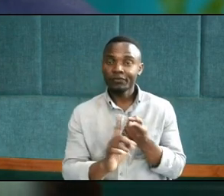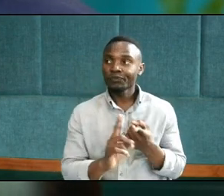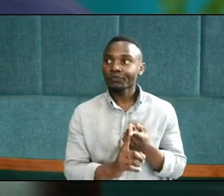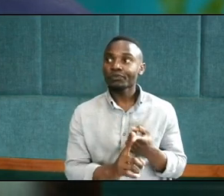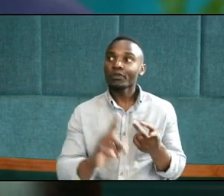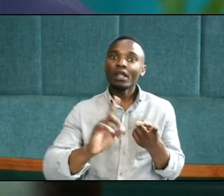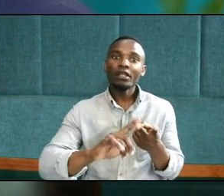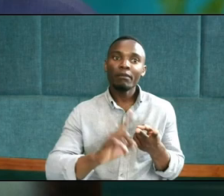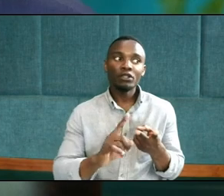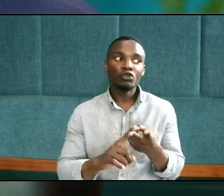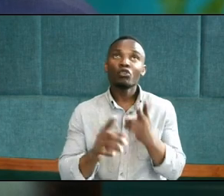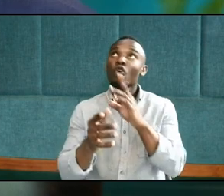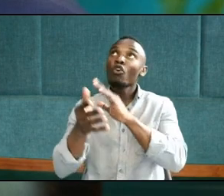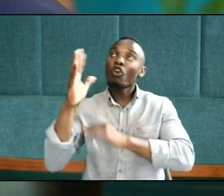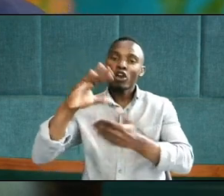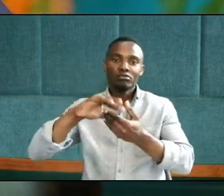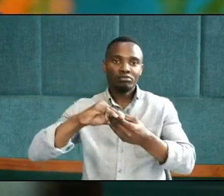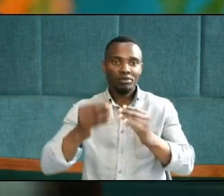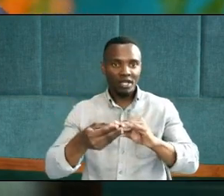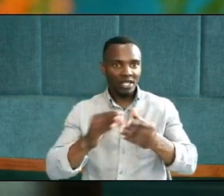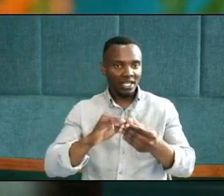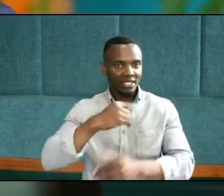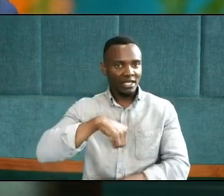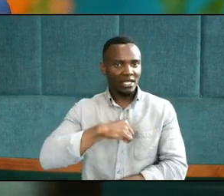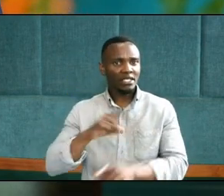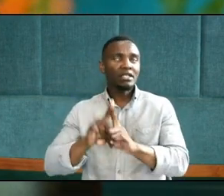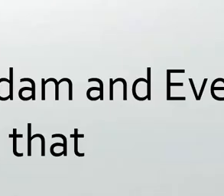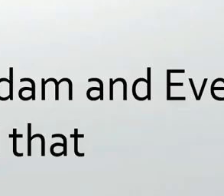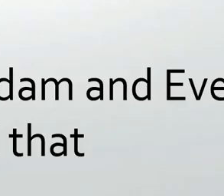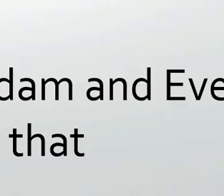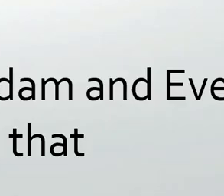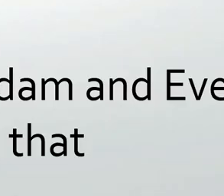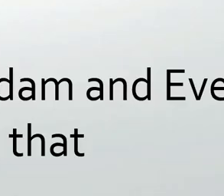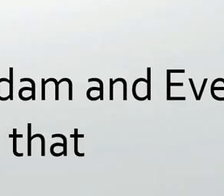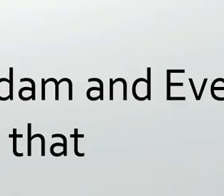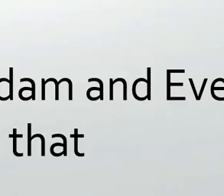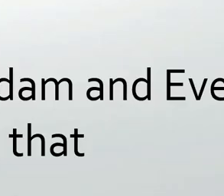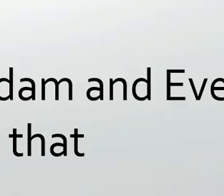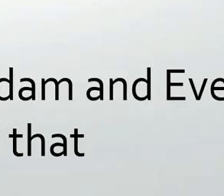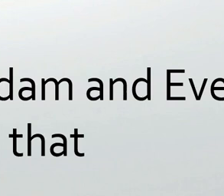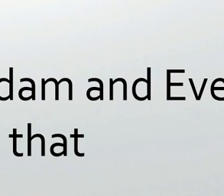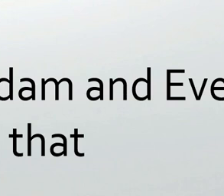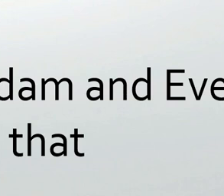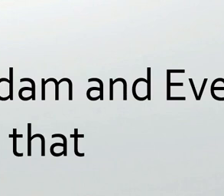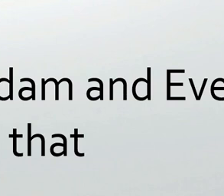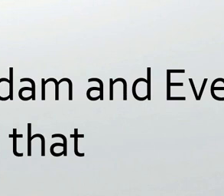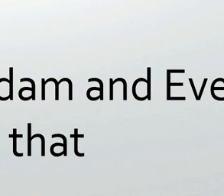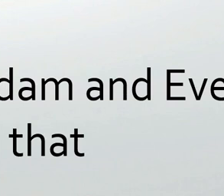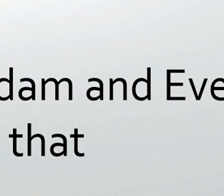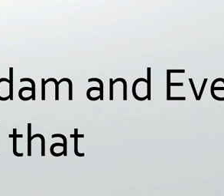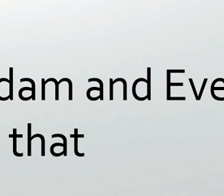God created us in his image and likeness. That's what I've said. He desired that his children, that's Adam and Eve, would be